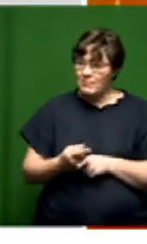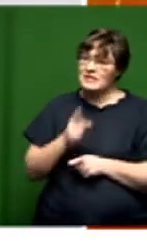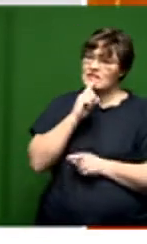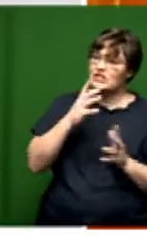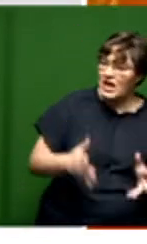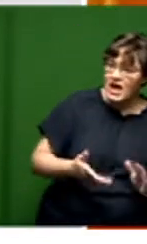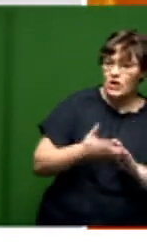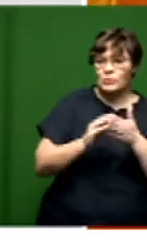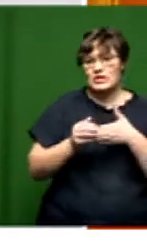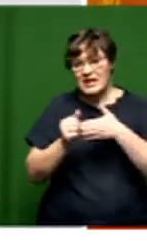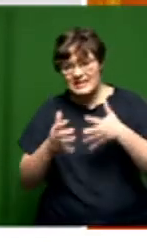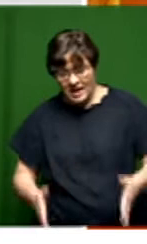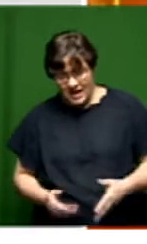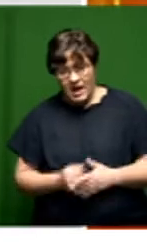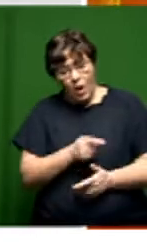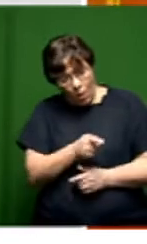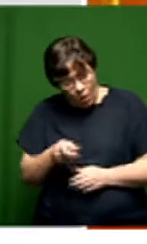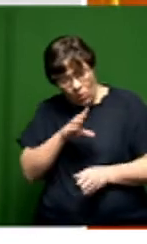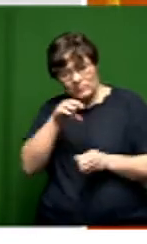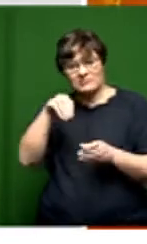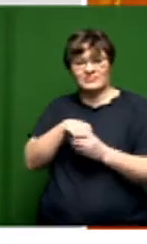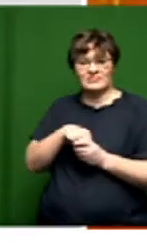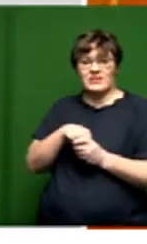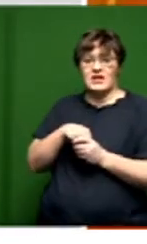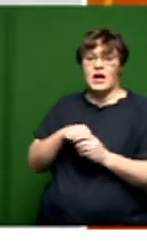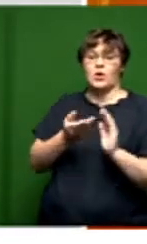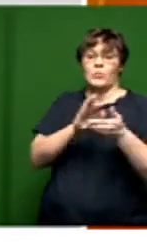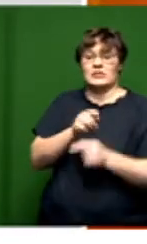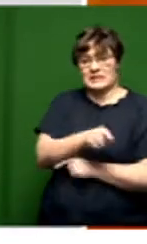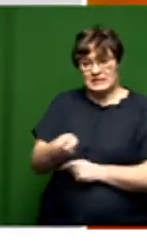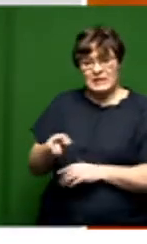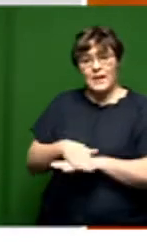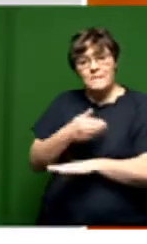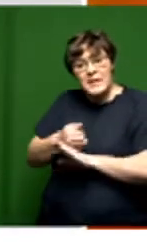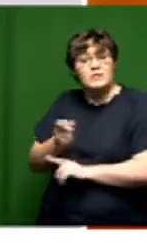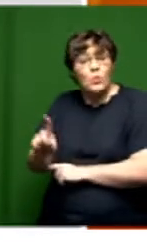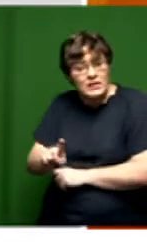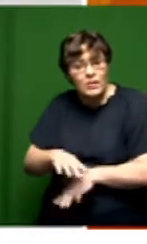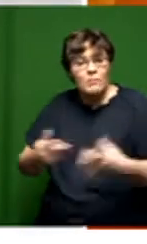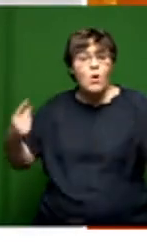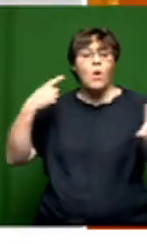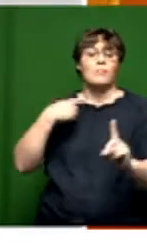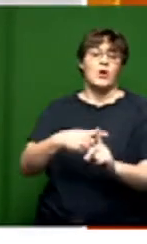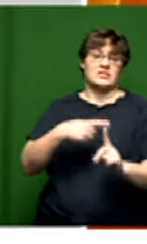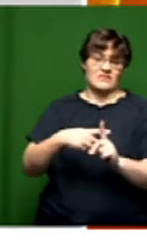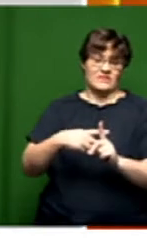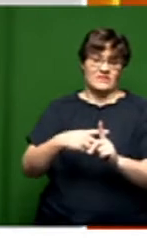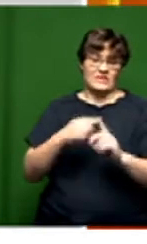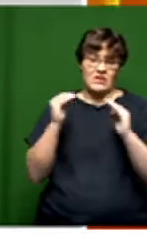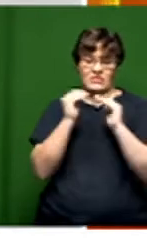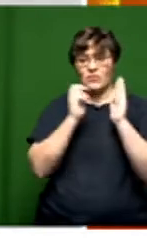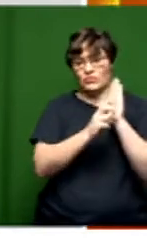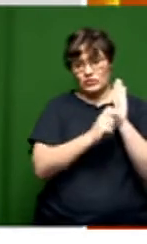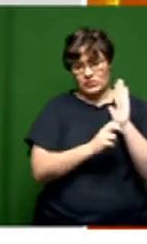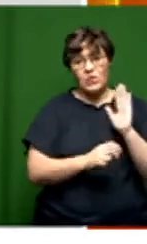teachers, everyone to build a society that really based on positive social norms that enable these